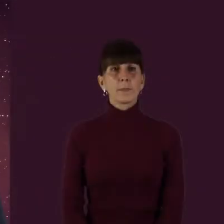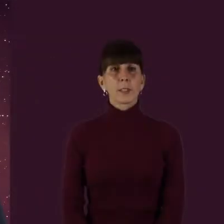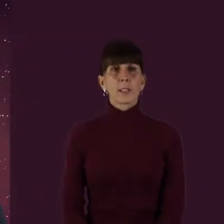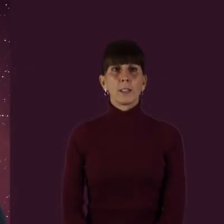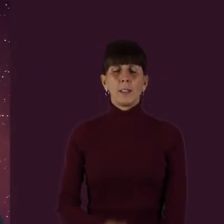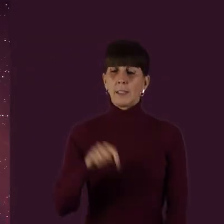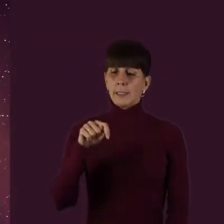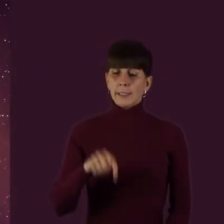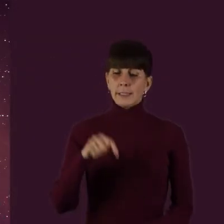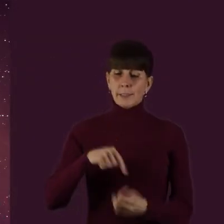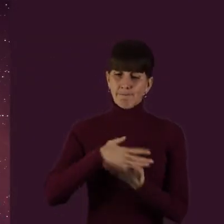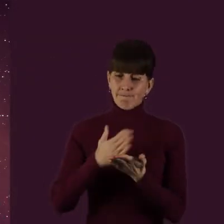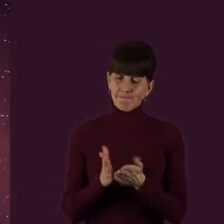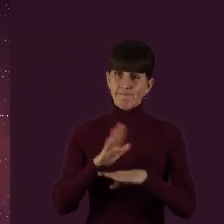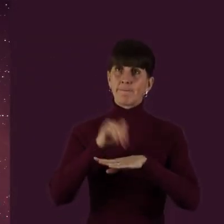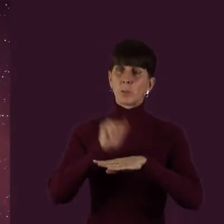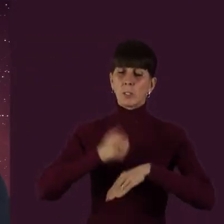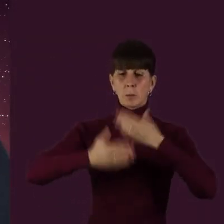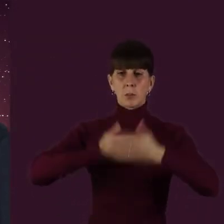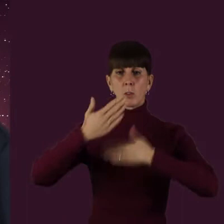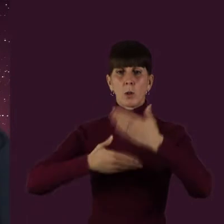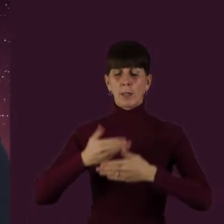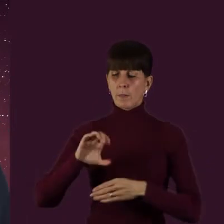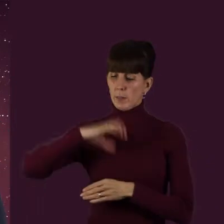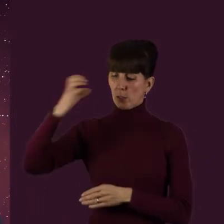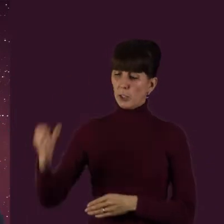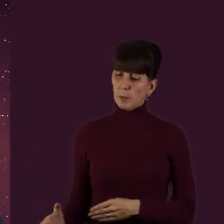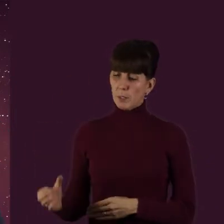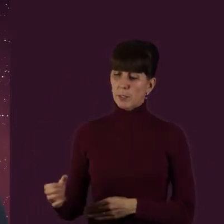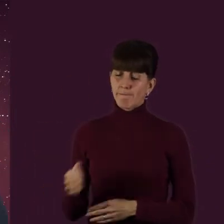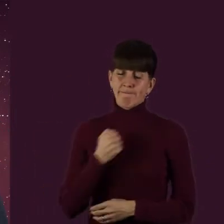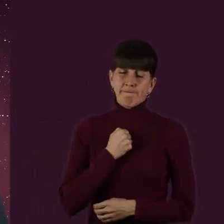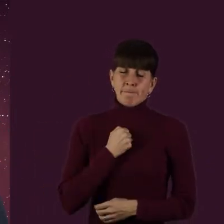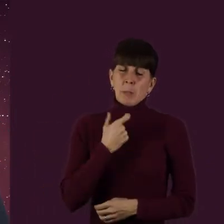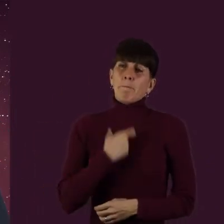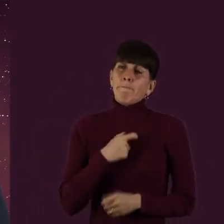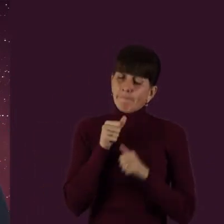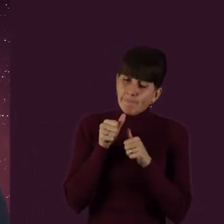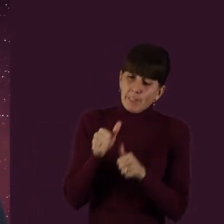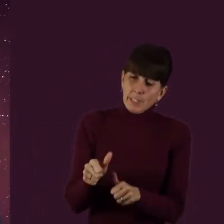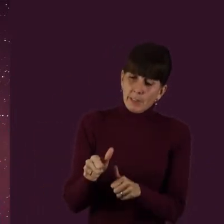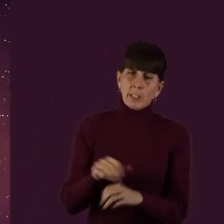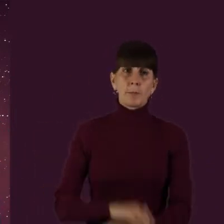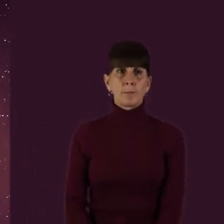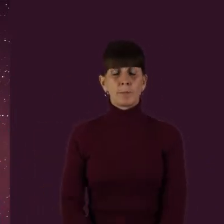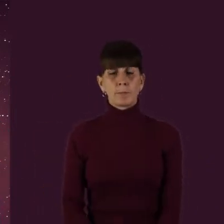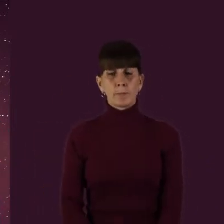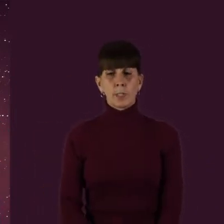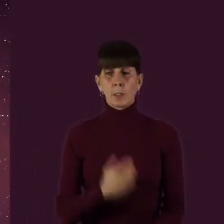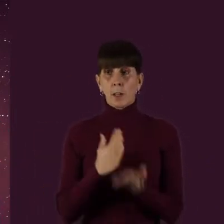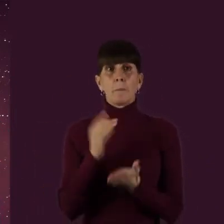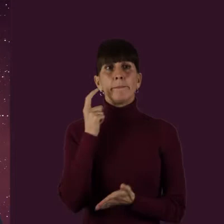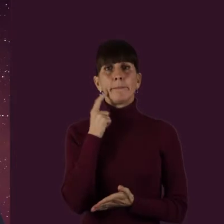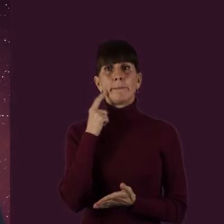This part of the Christmas story, the story of the shepherds, is my personal favourite. It's a really simple